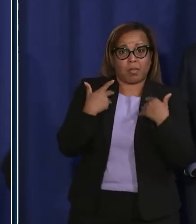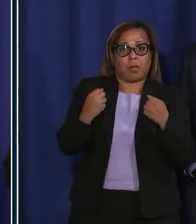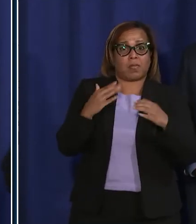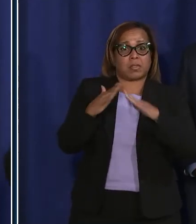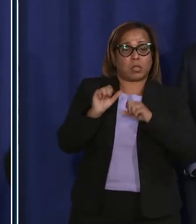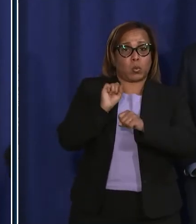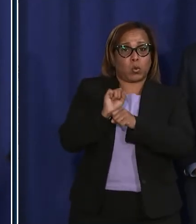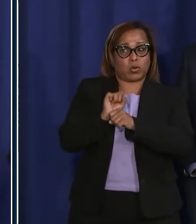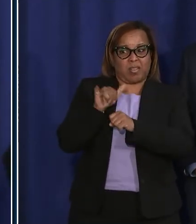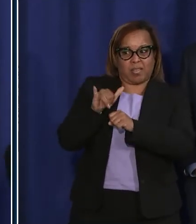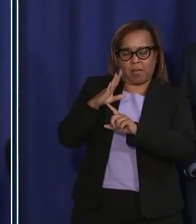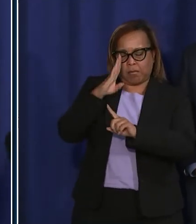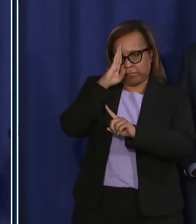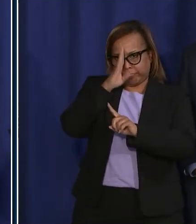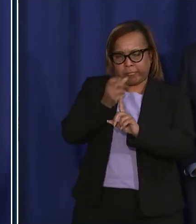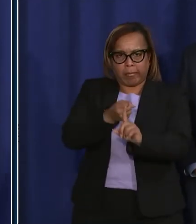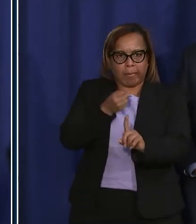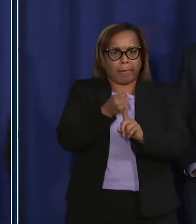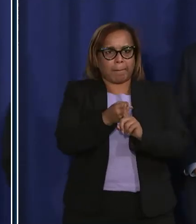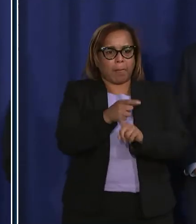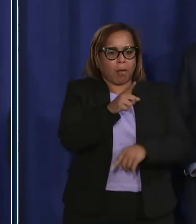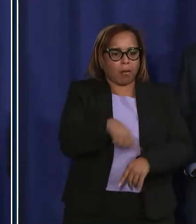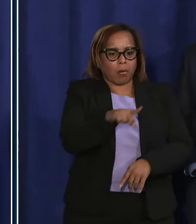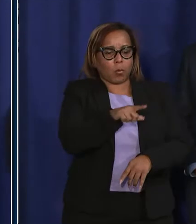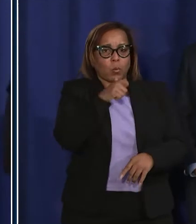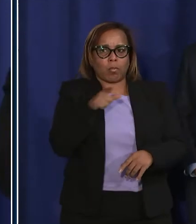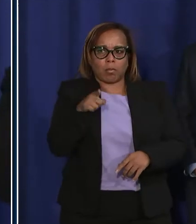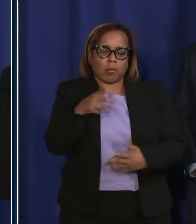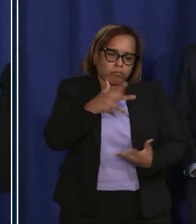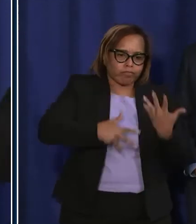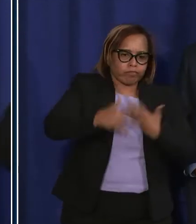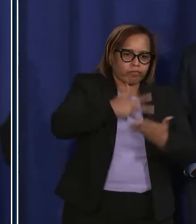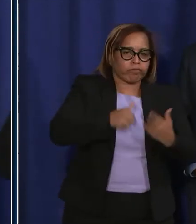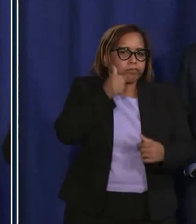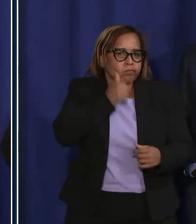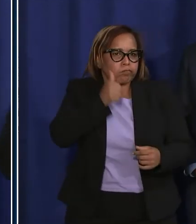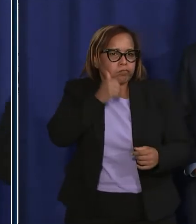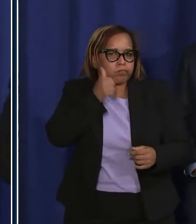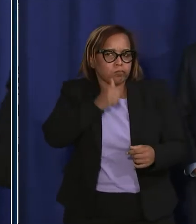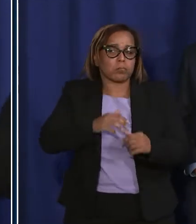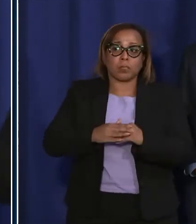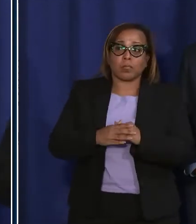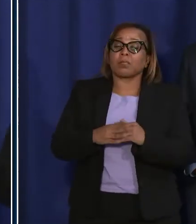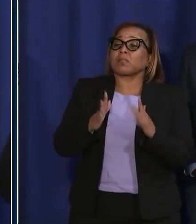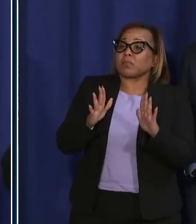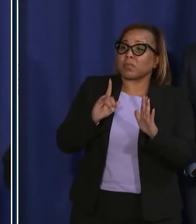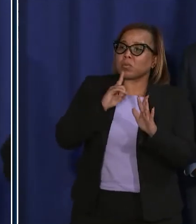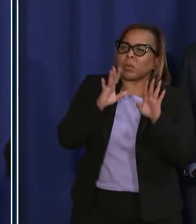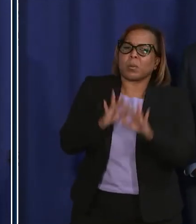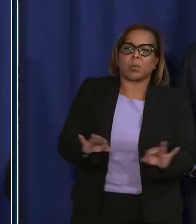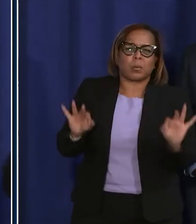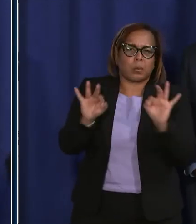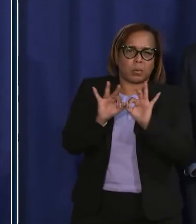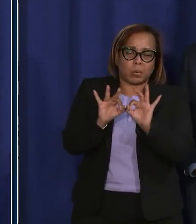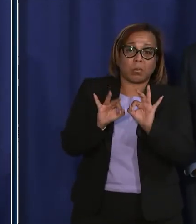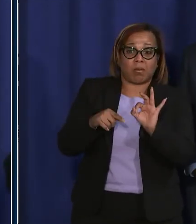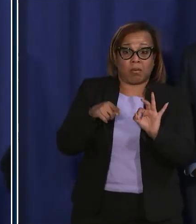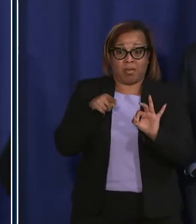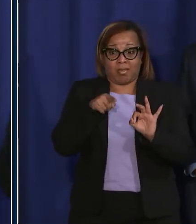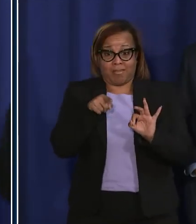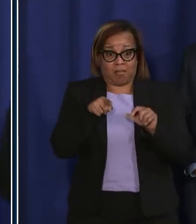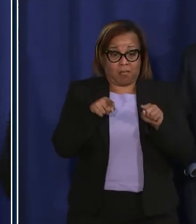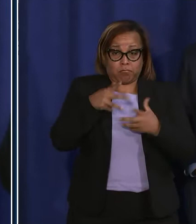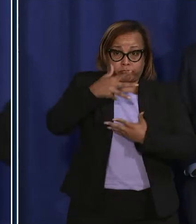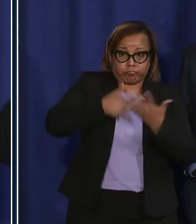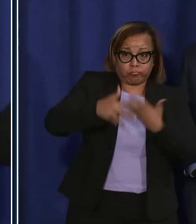workers directly impacts the health of those that they interact with on a daily basis, making it critically important that these